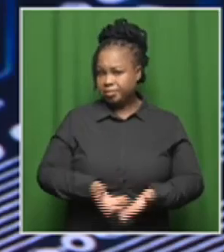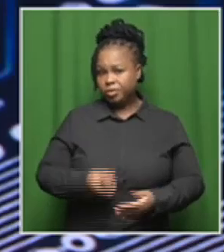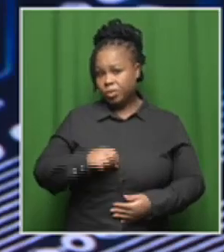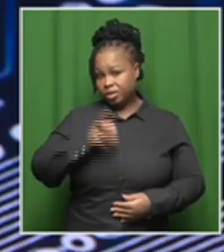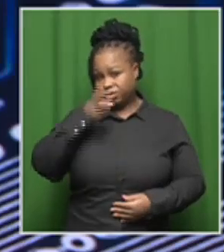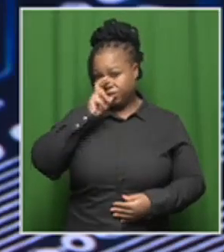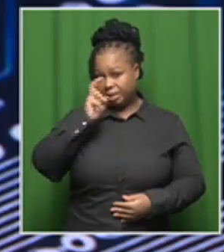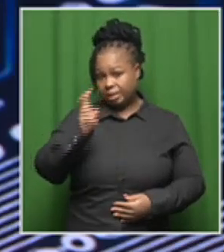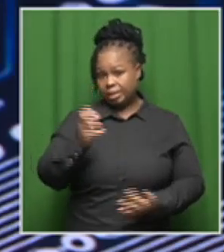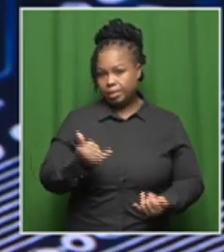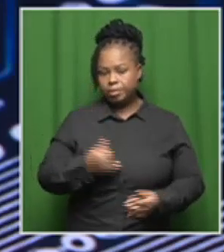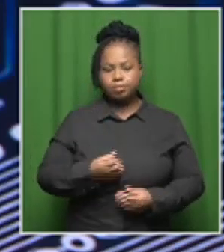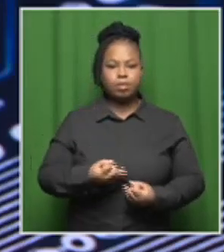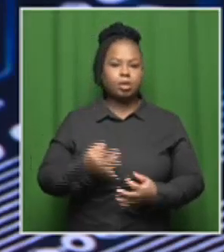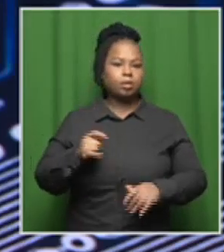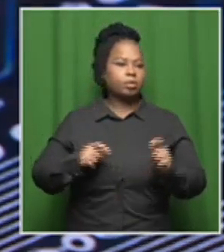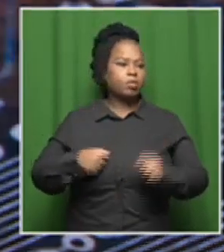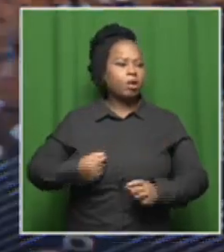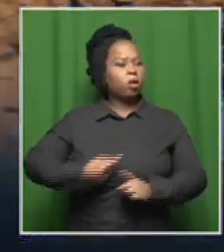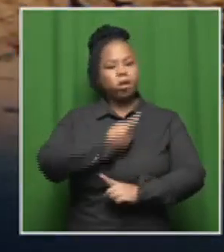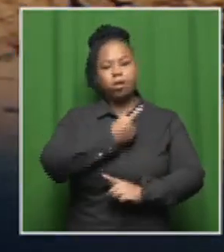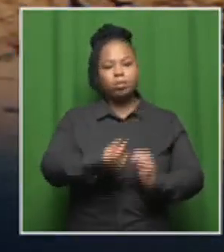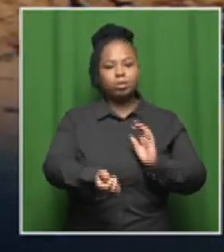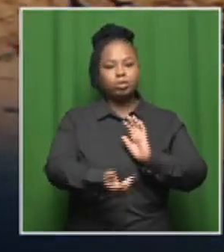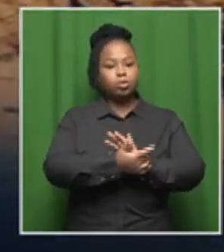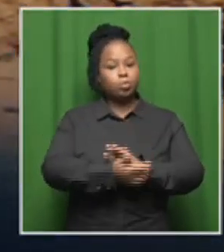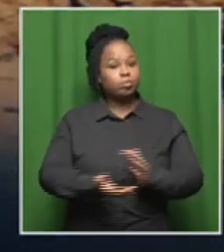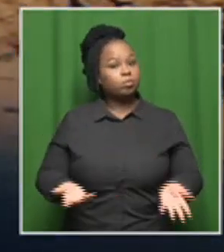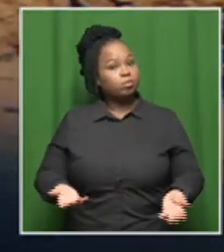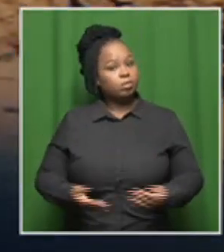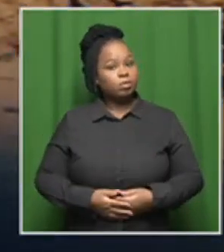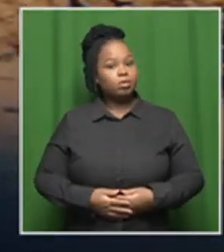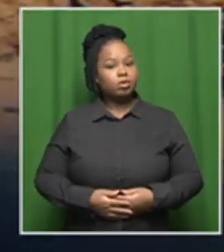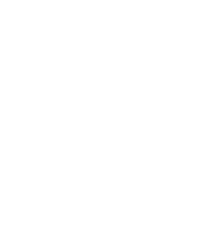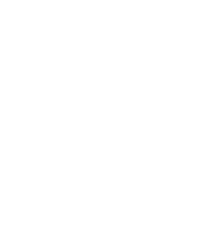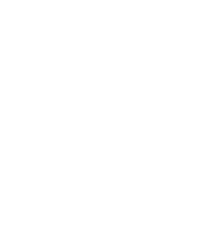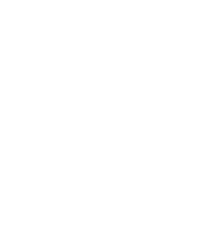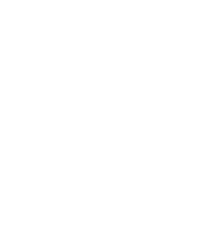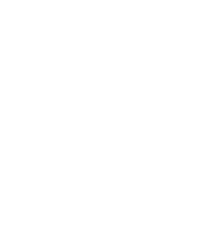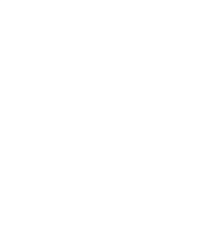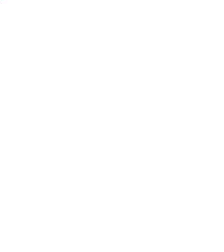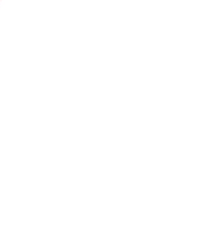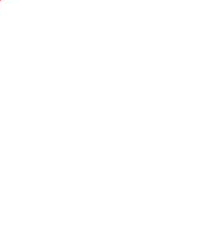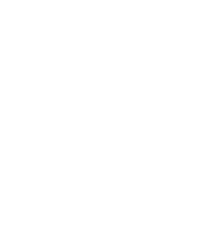heard, so many people are breaking the rules when it comes to the usage of drones.